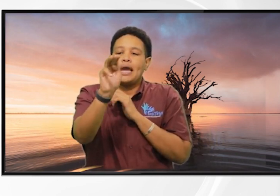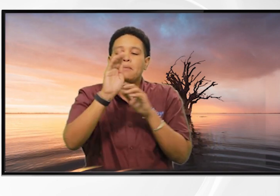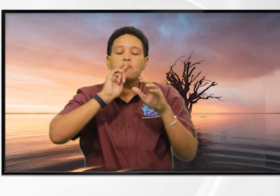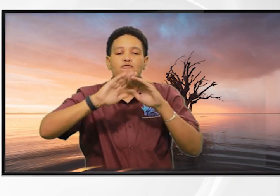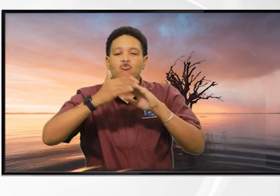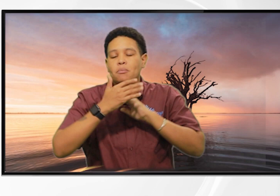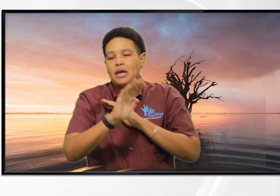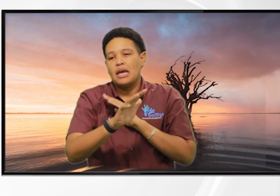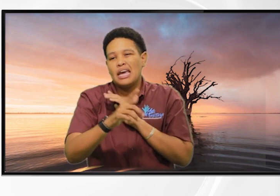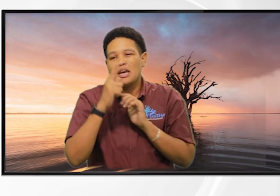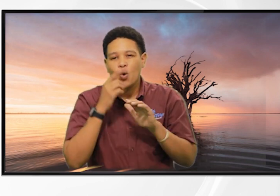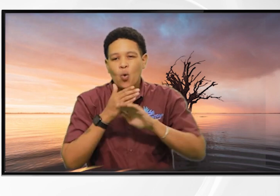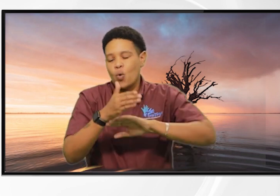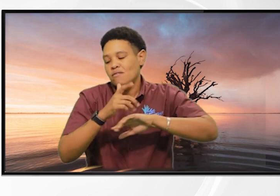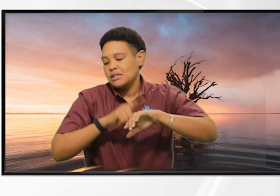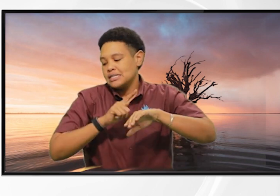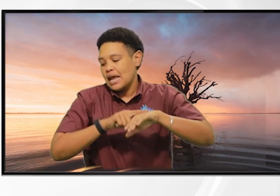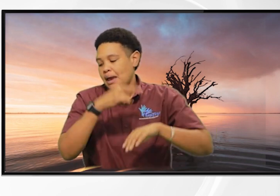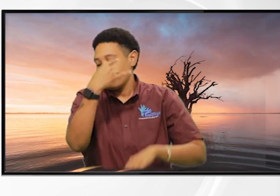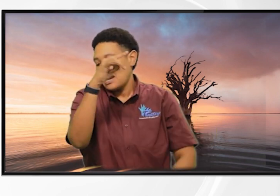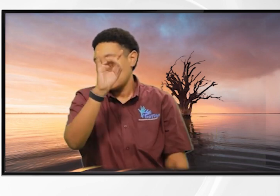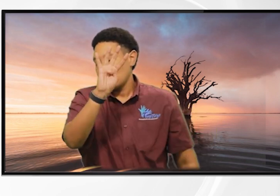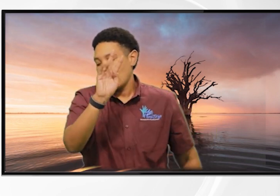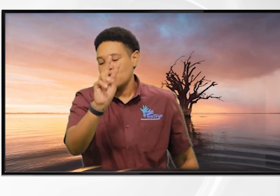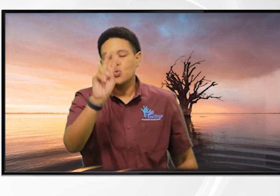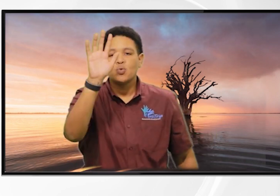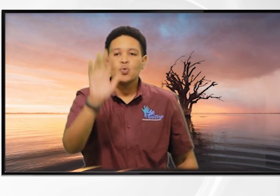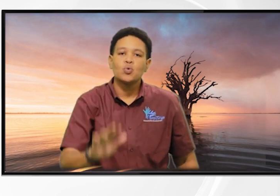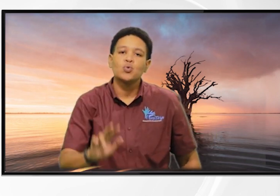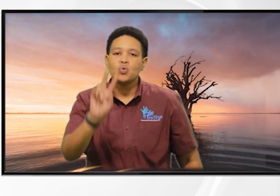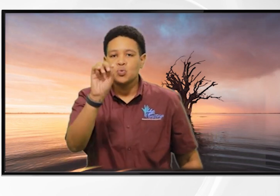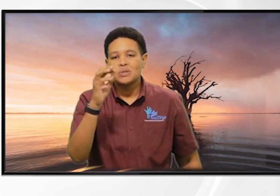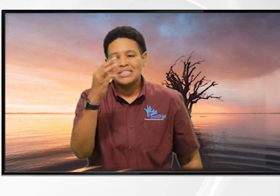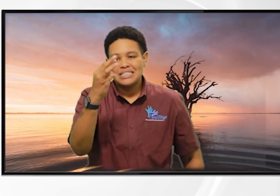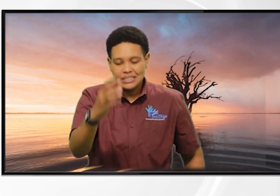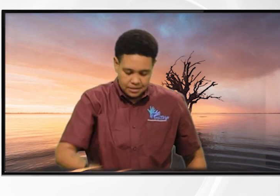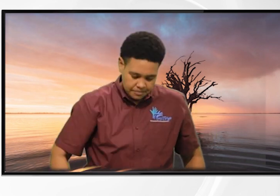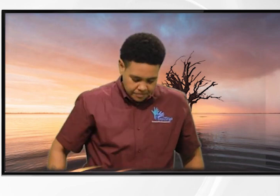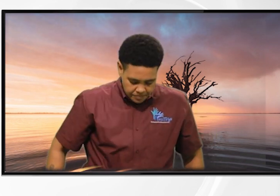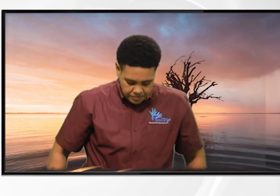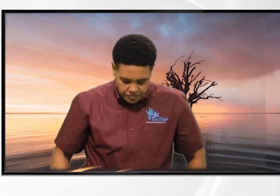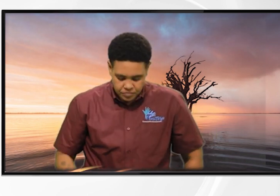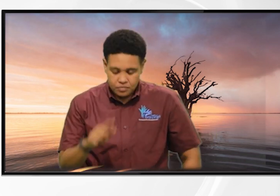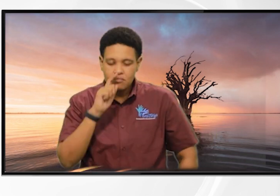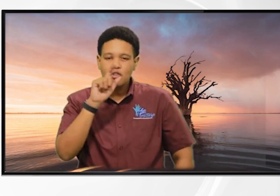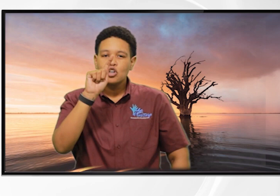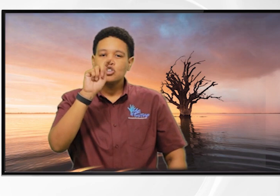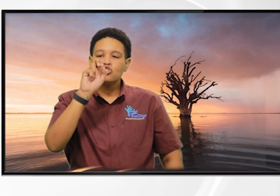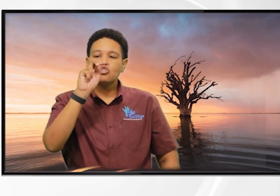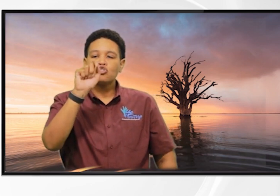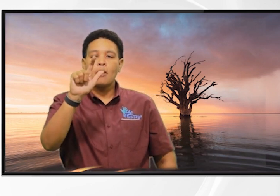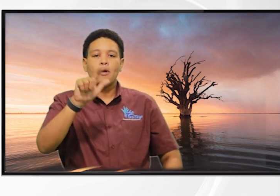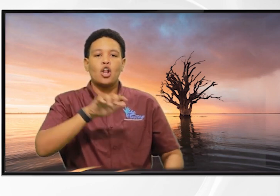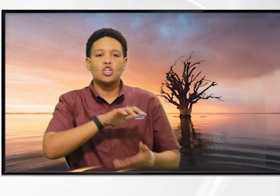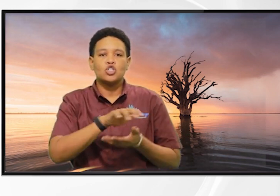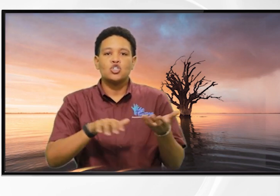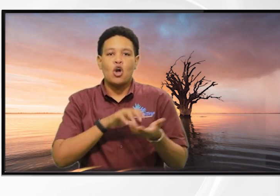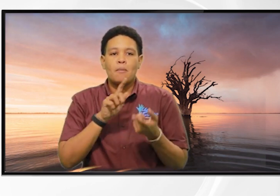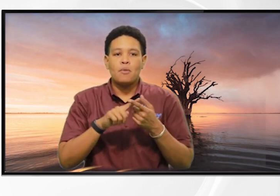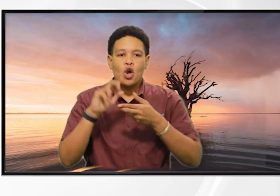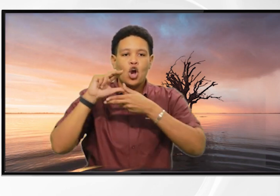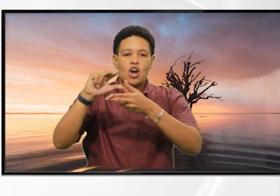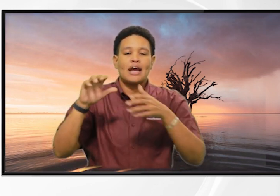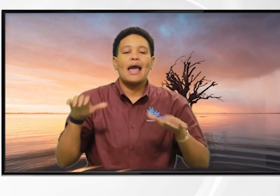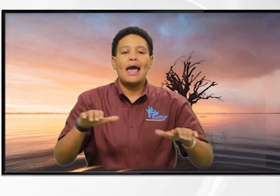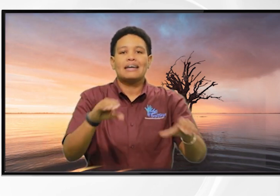Jamaica over the period 1842 to 2016. Tropical storm and hurricane activity in the